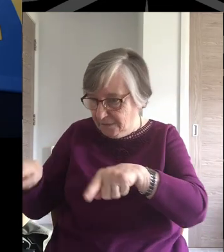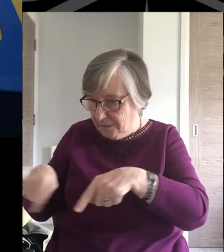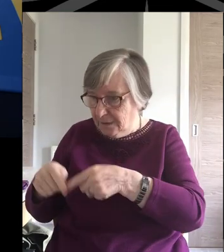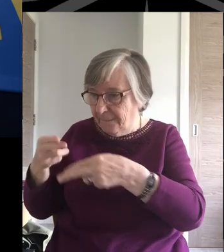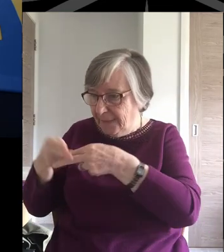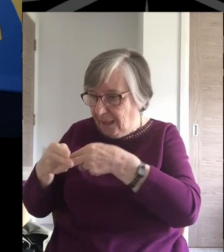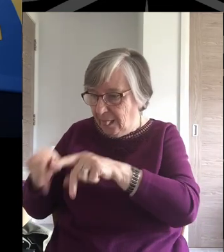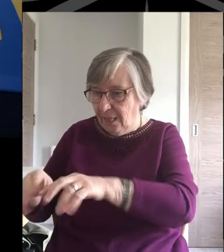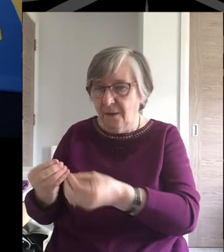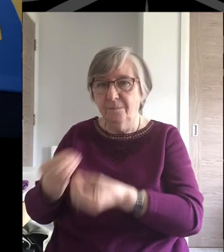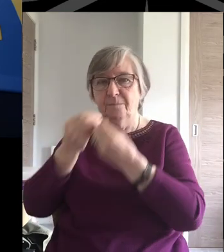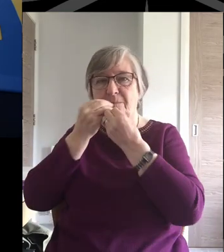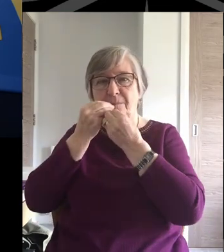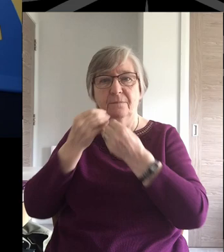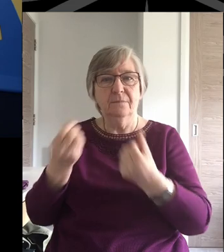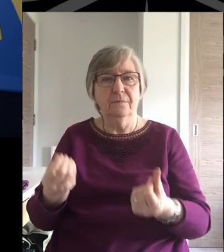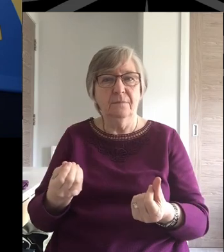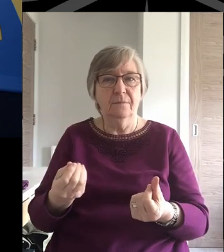eat.